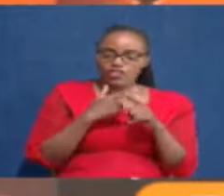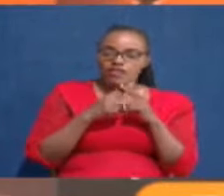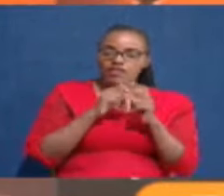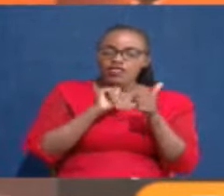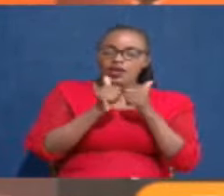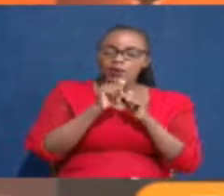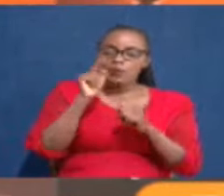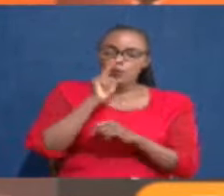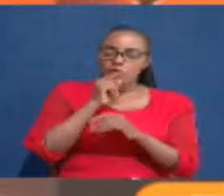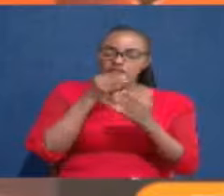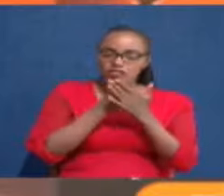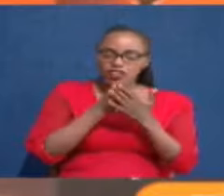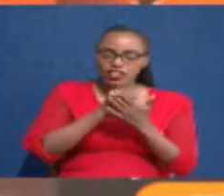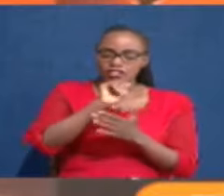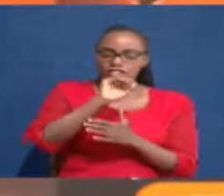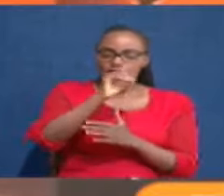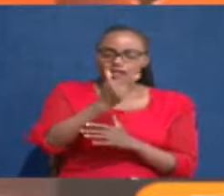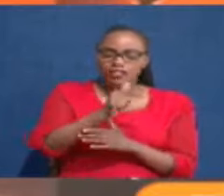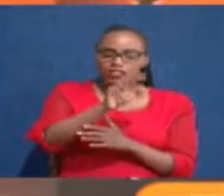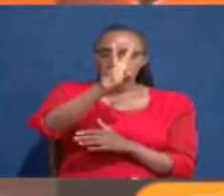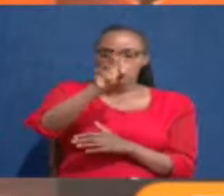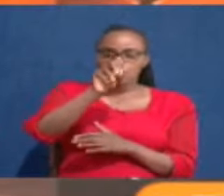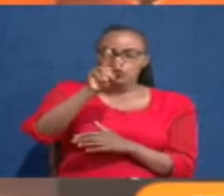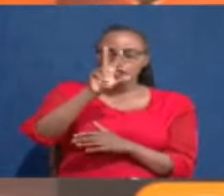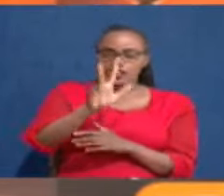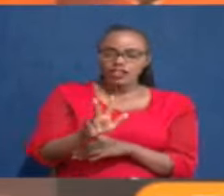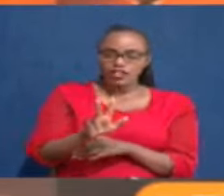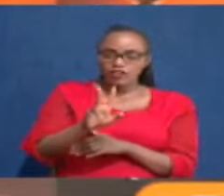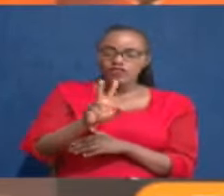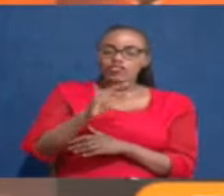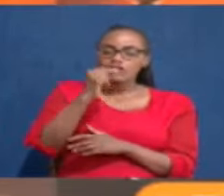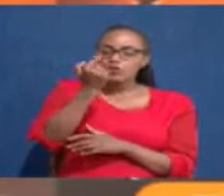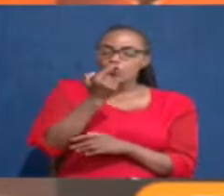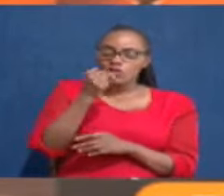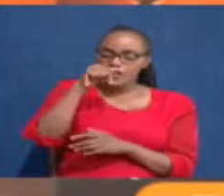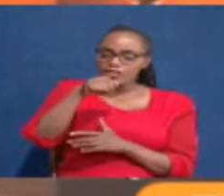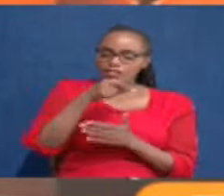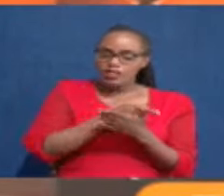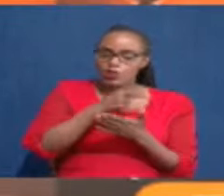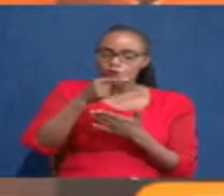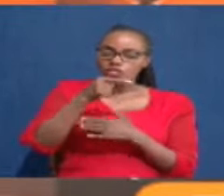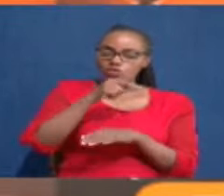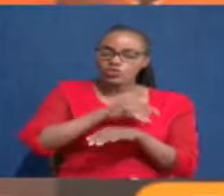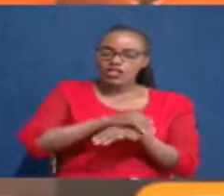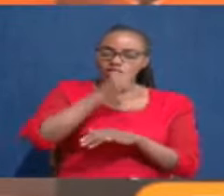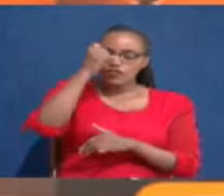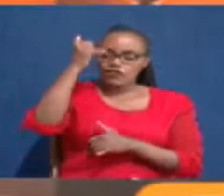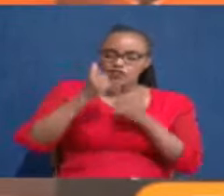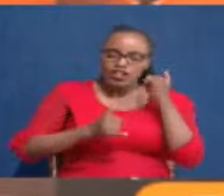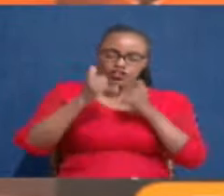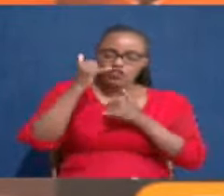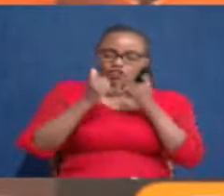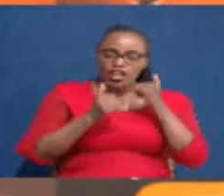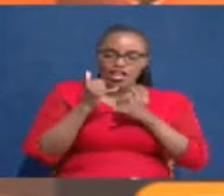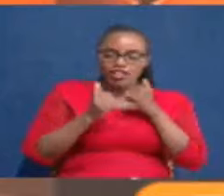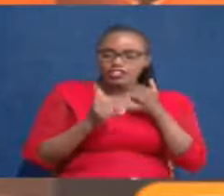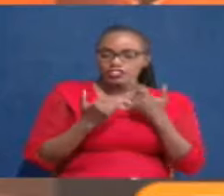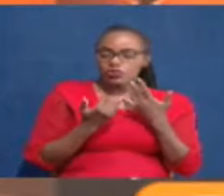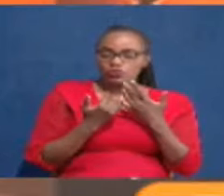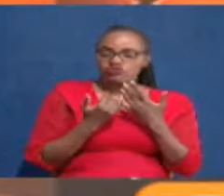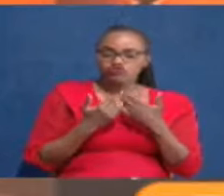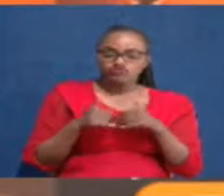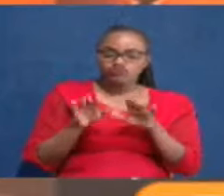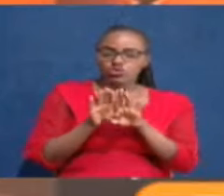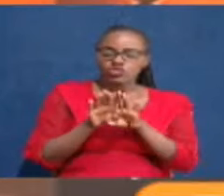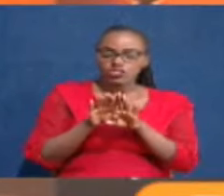much-contested Finance Act of 2023 was to just this week receive its final death blow.